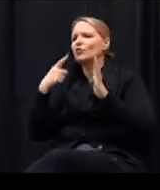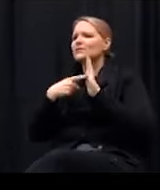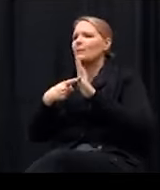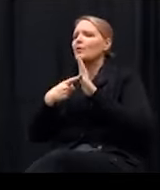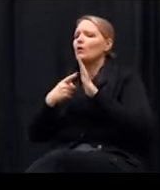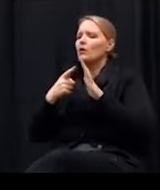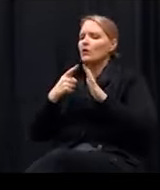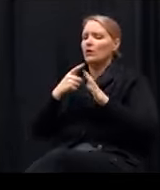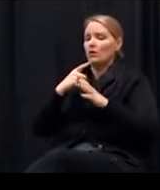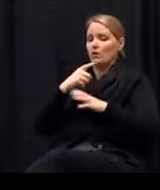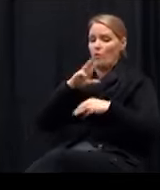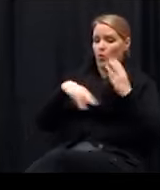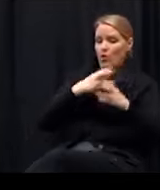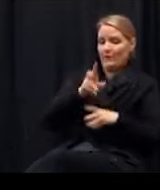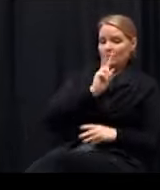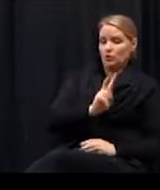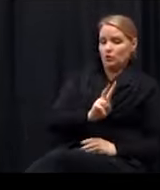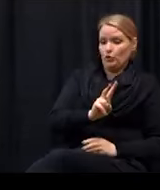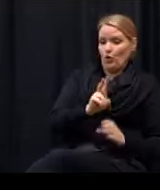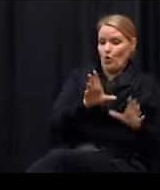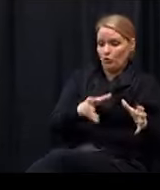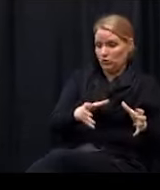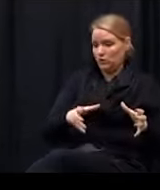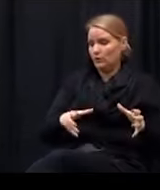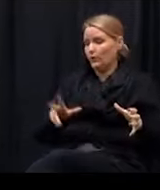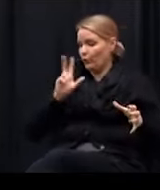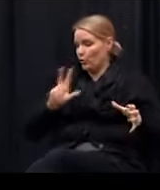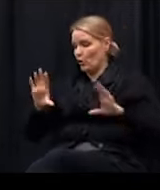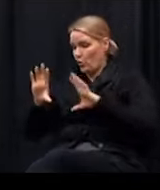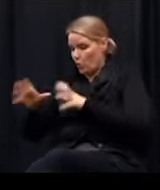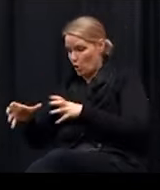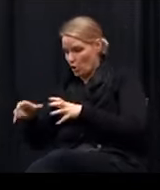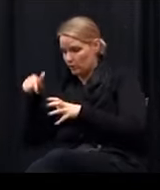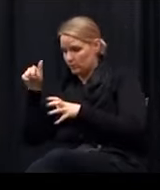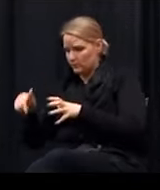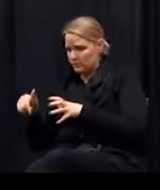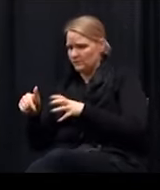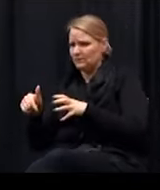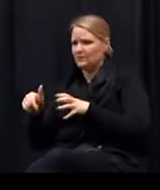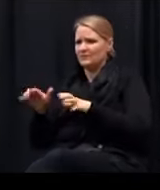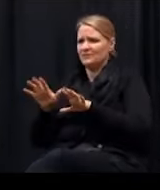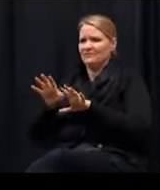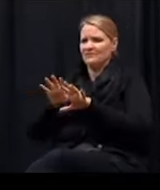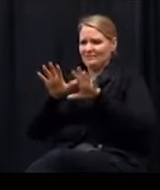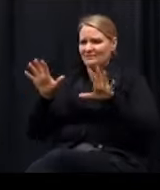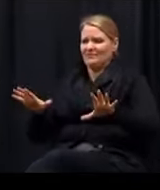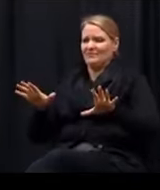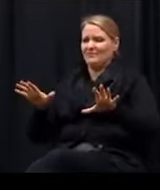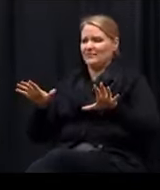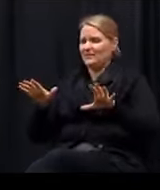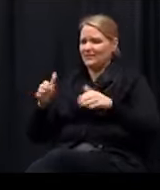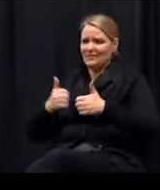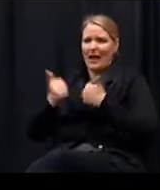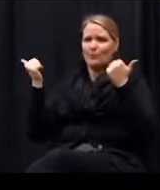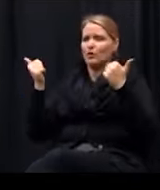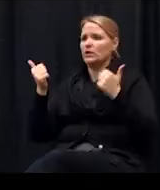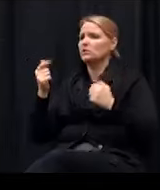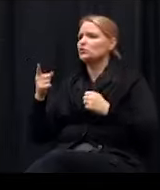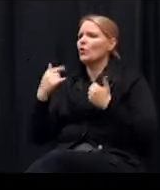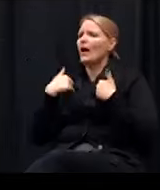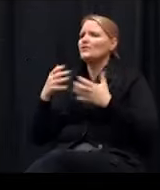difference of the world of a 2-year-old is maybe over here. The difference of a 3-year-old, 5-year-old is like they're really out there. And so you're having a whole